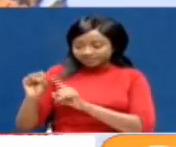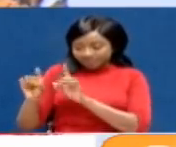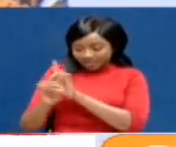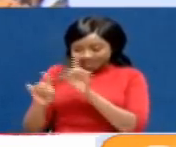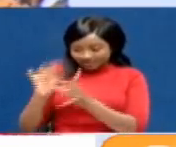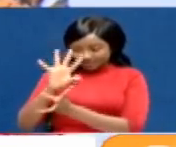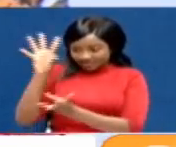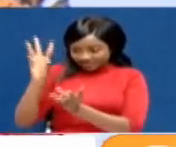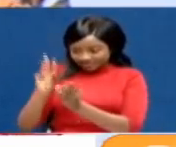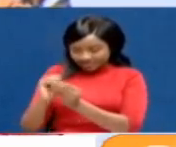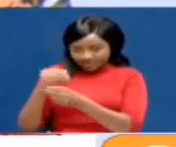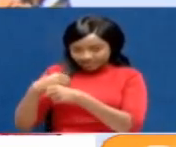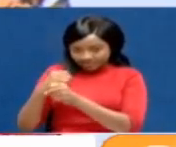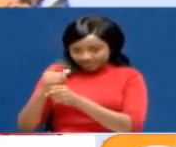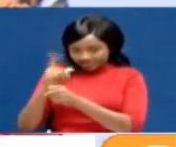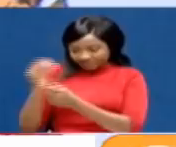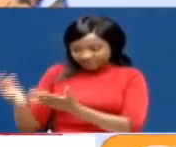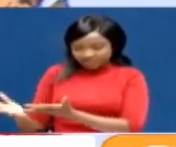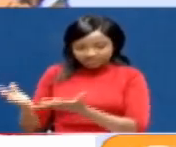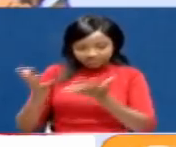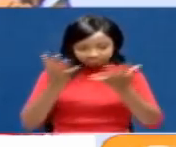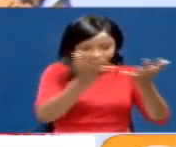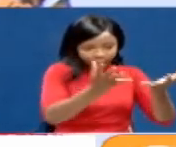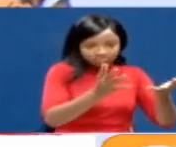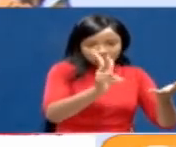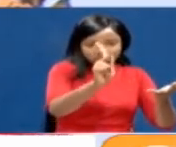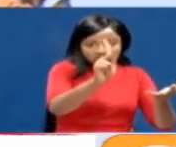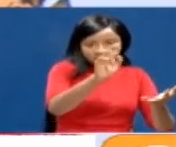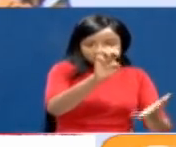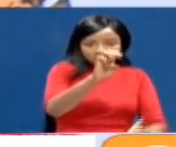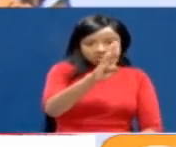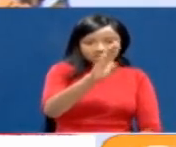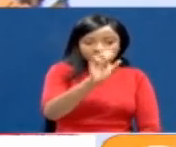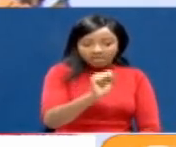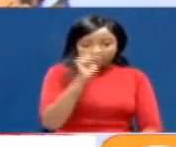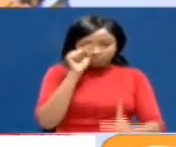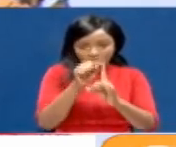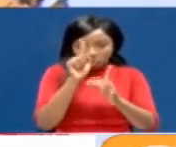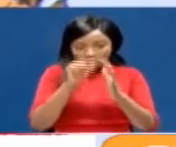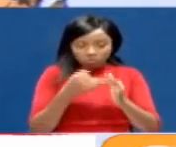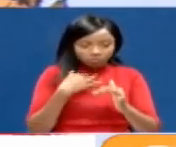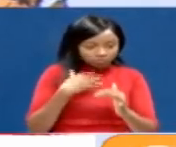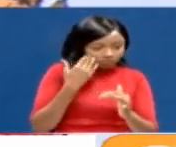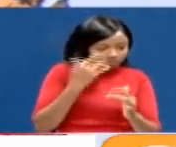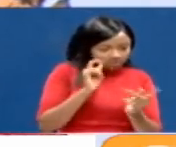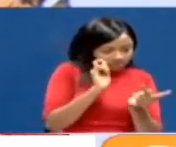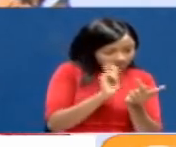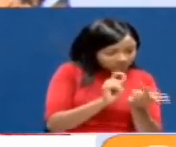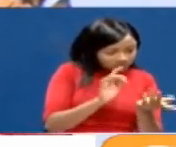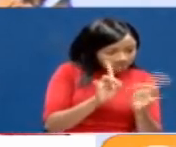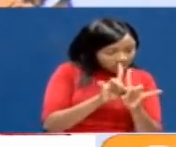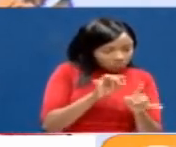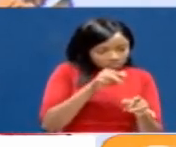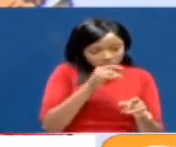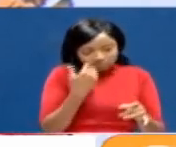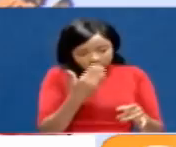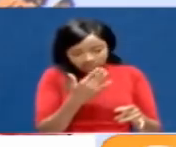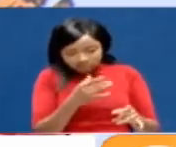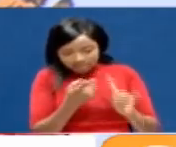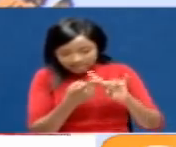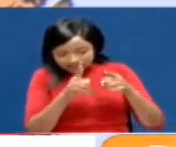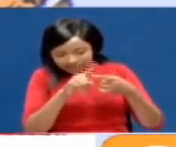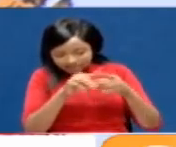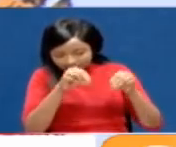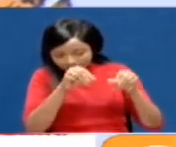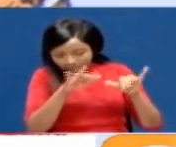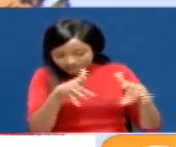Bureau of Standards for testing and for confirmation of our compliance with Kenyan standards. And starting